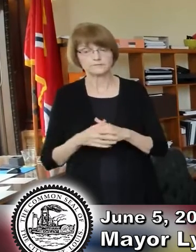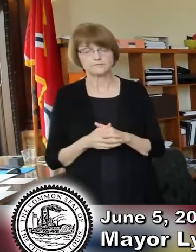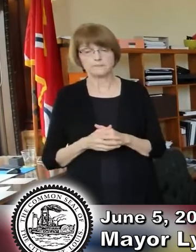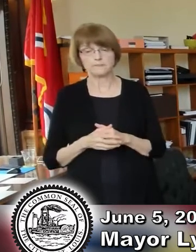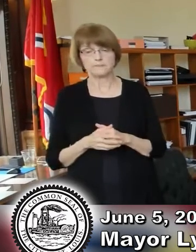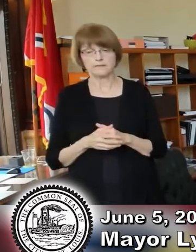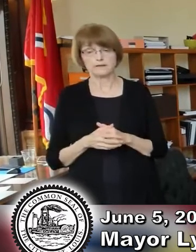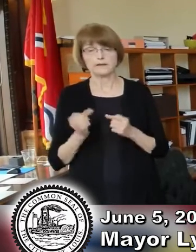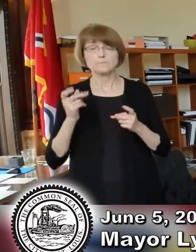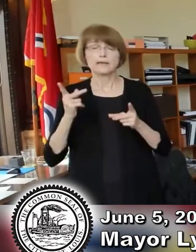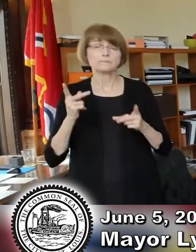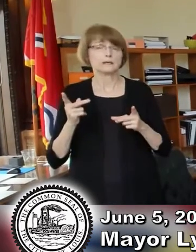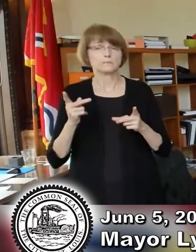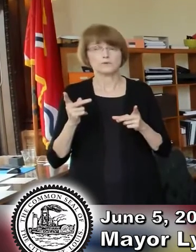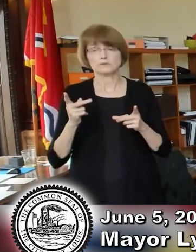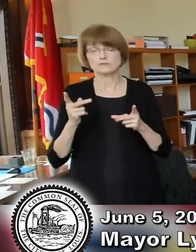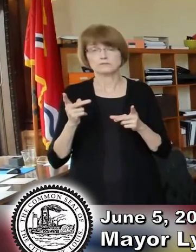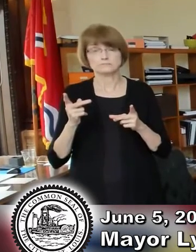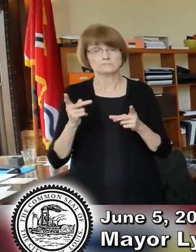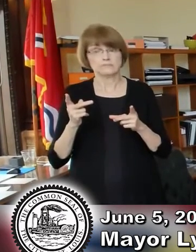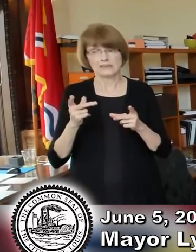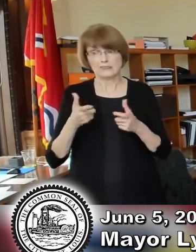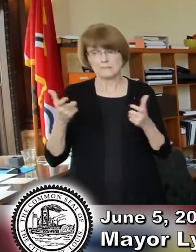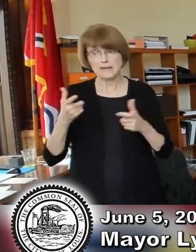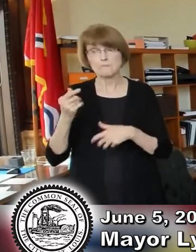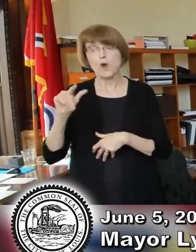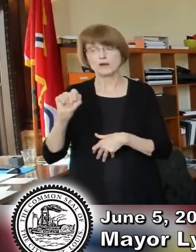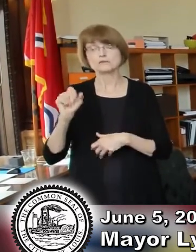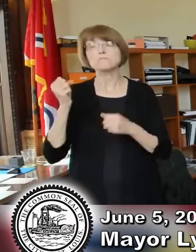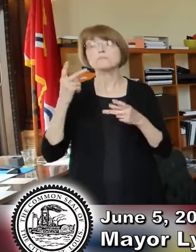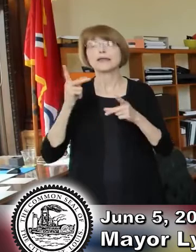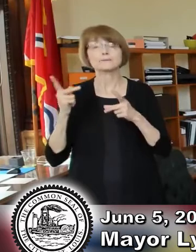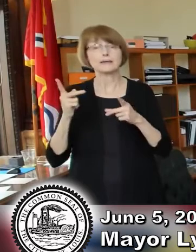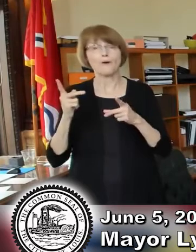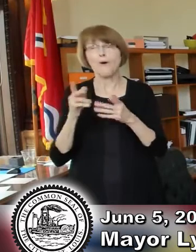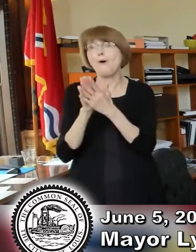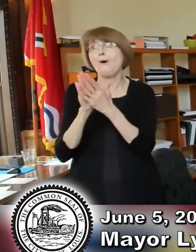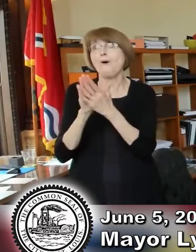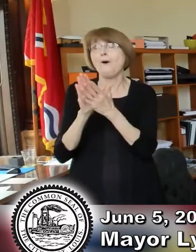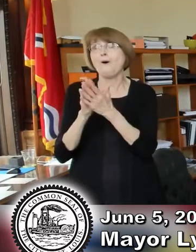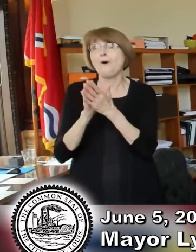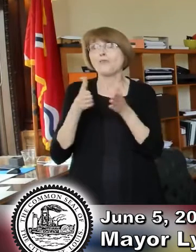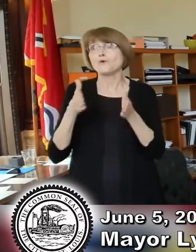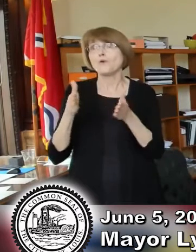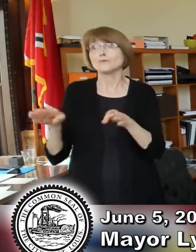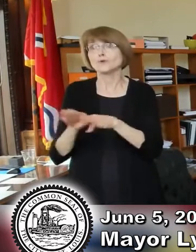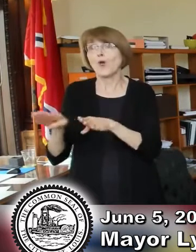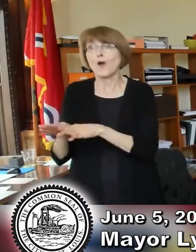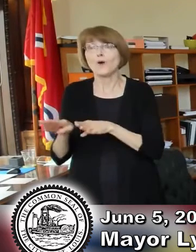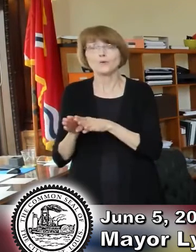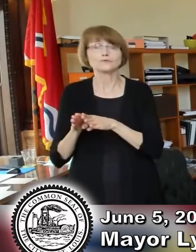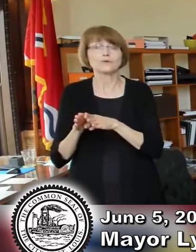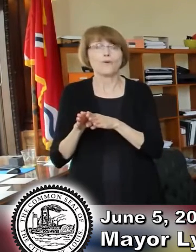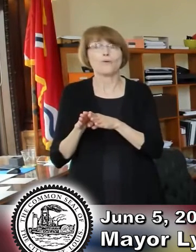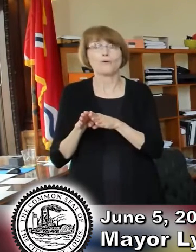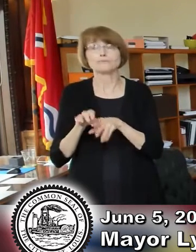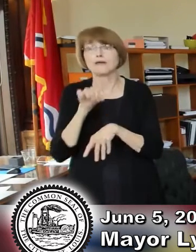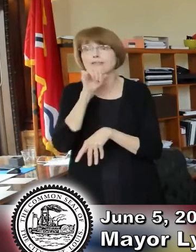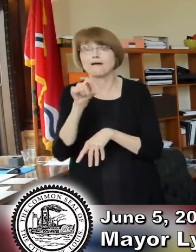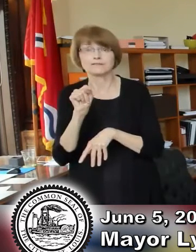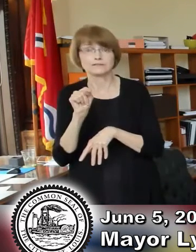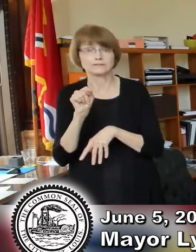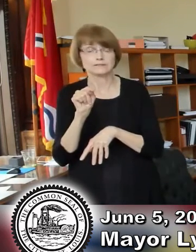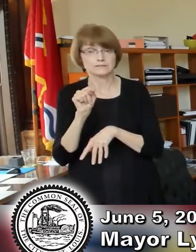many people love having these roads closed in the big parks, at least from my interaction with folks.